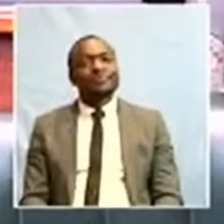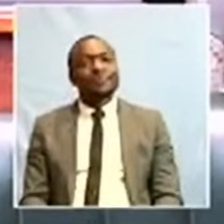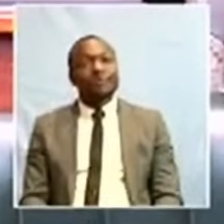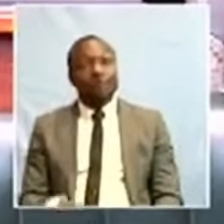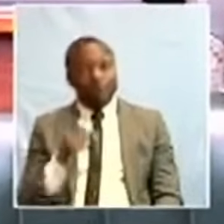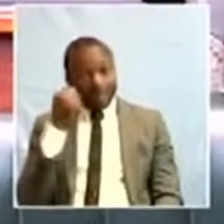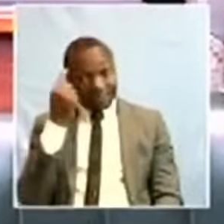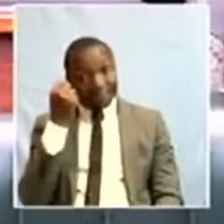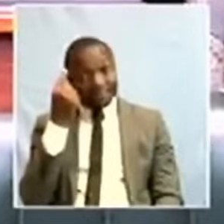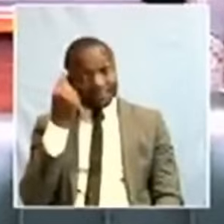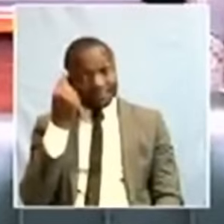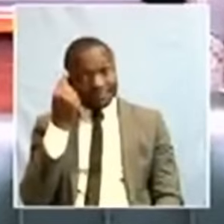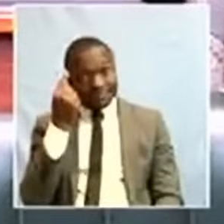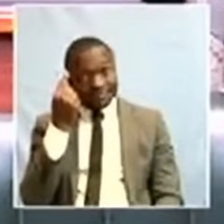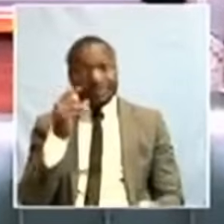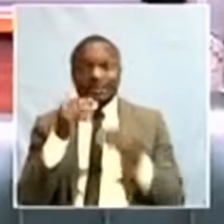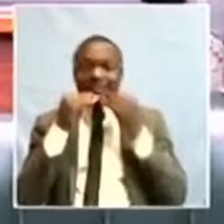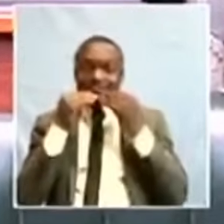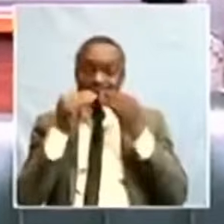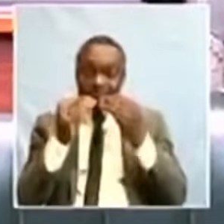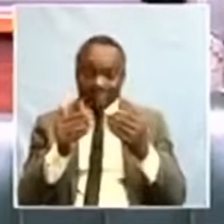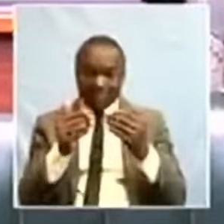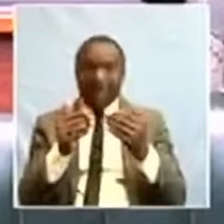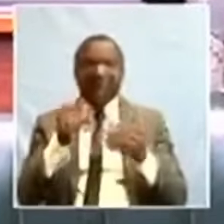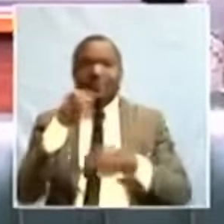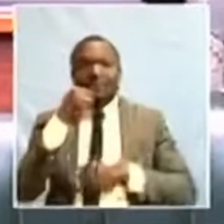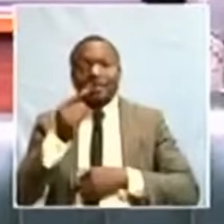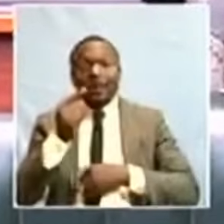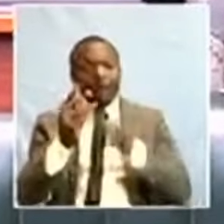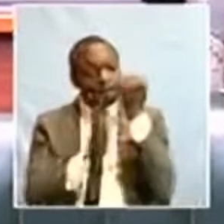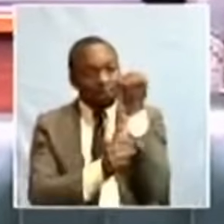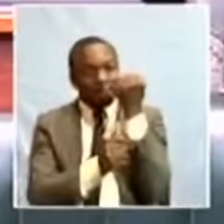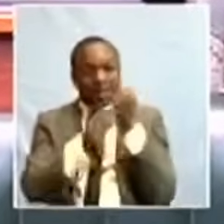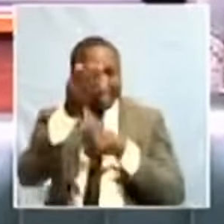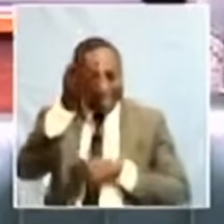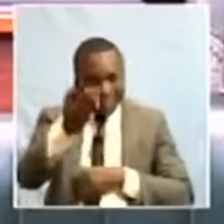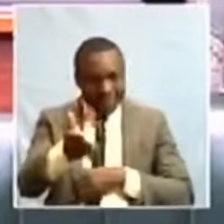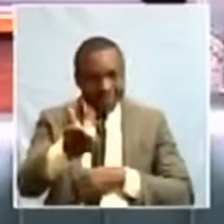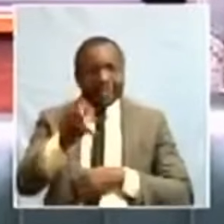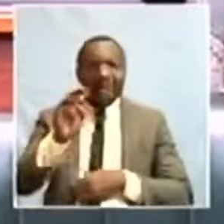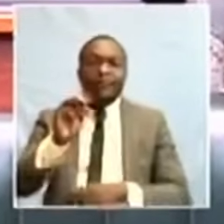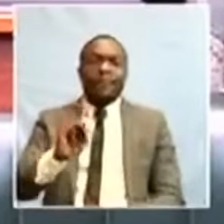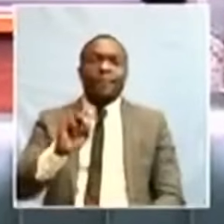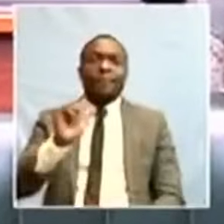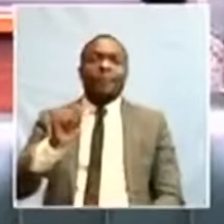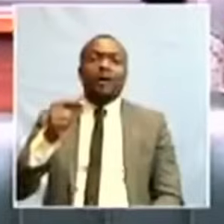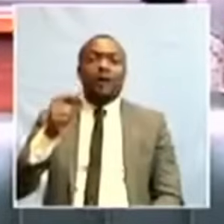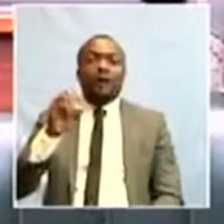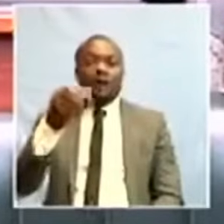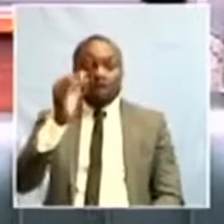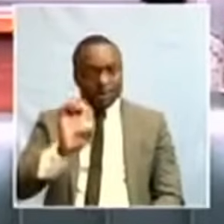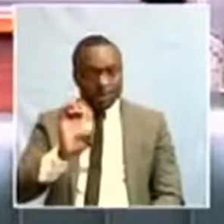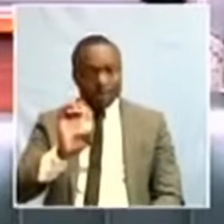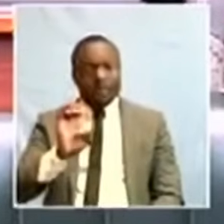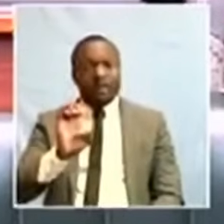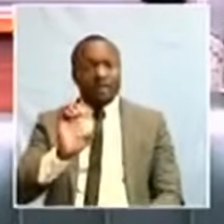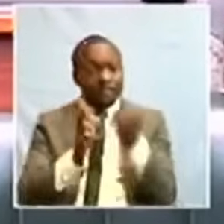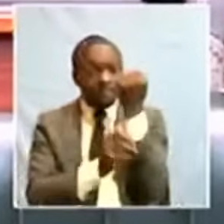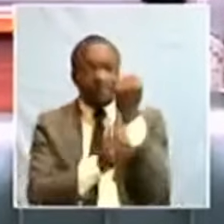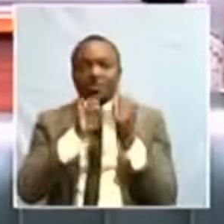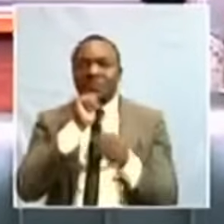We understand, and thank you, that you are saying maize is available in Magoye, where maize did